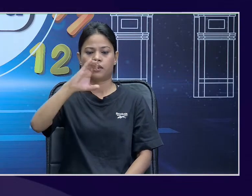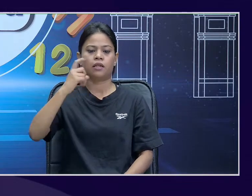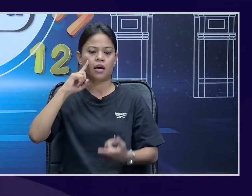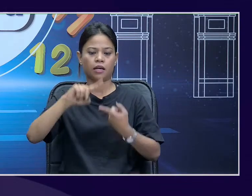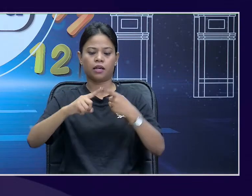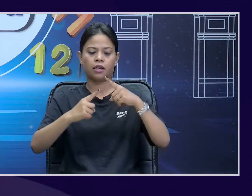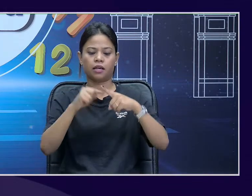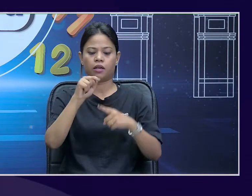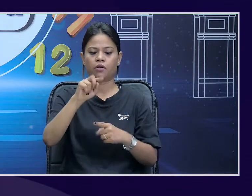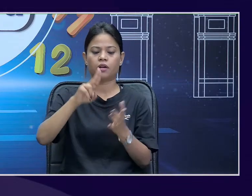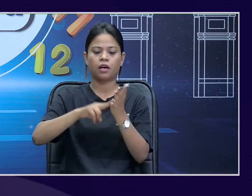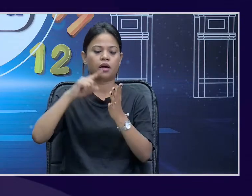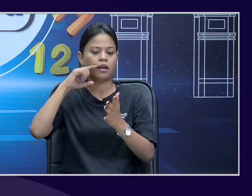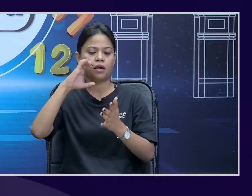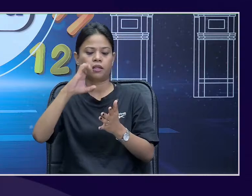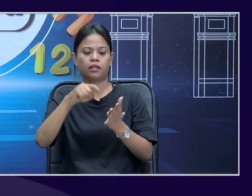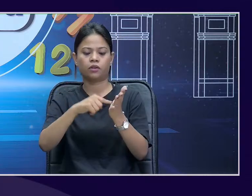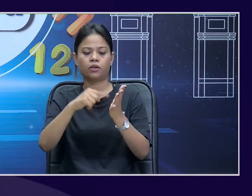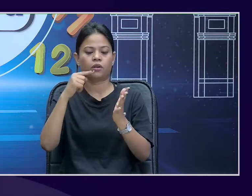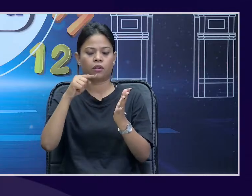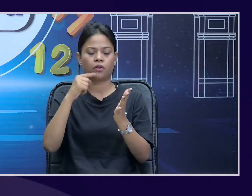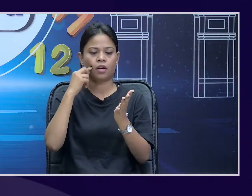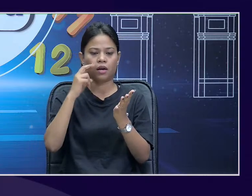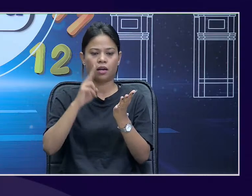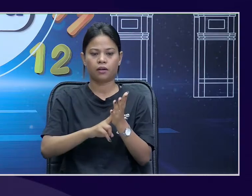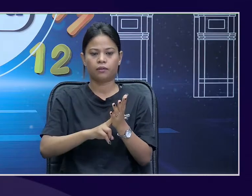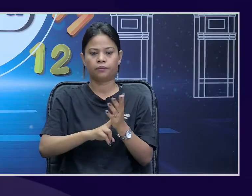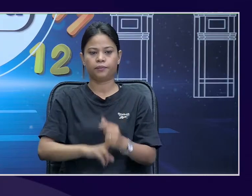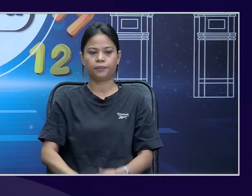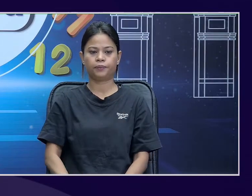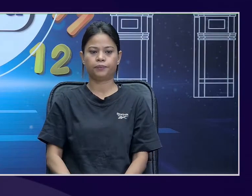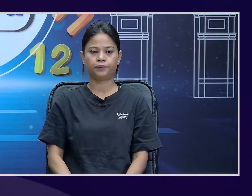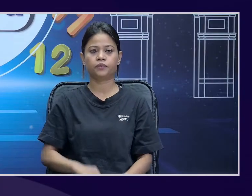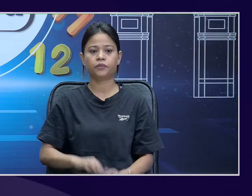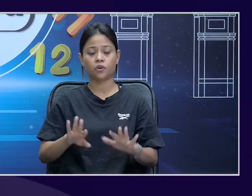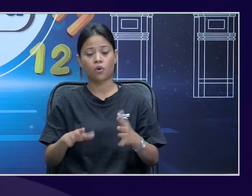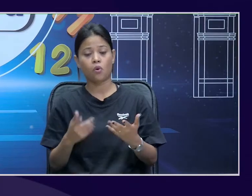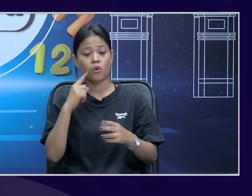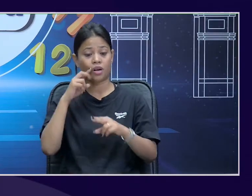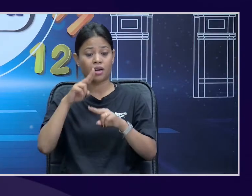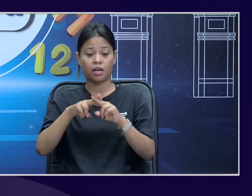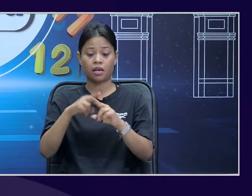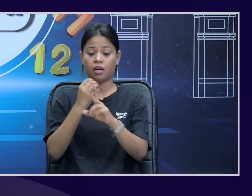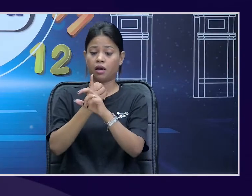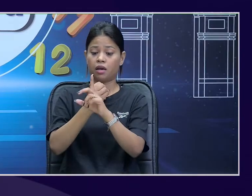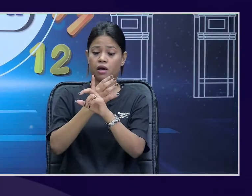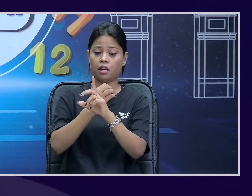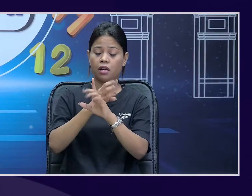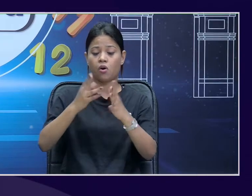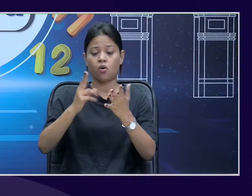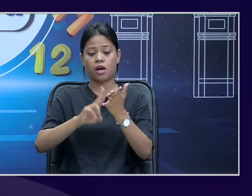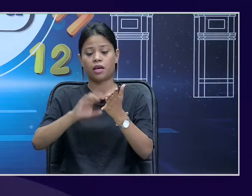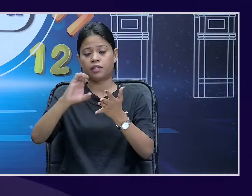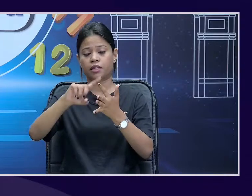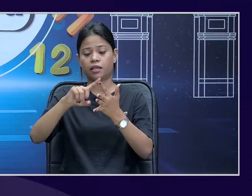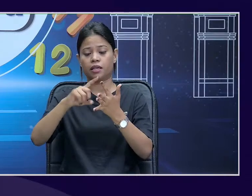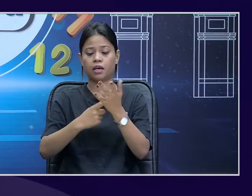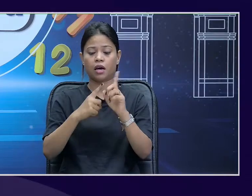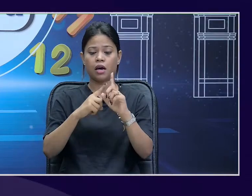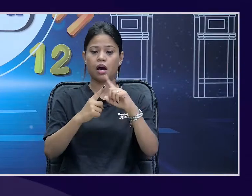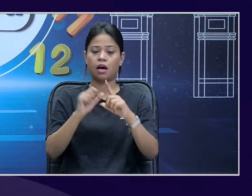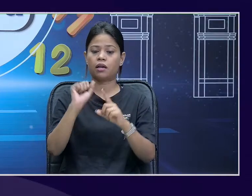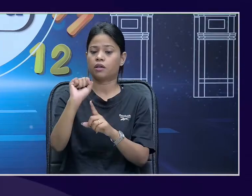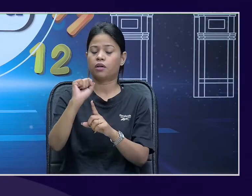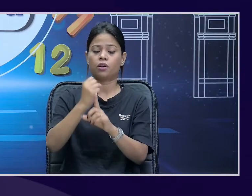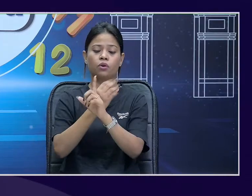dth.class3rd@ciet.nic.in. And in case you have joined us through our live streaming, that means you are on our NCERT official YouTube channel. Go to the live